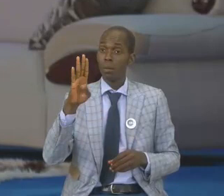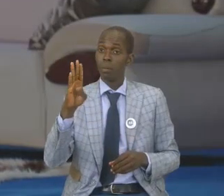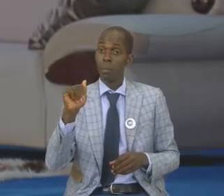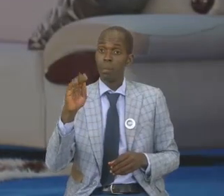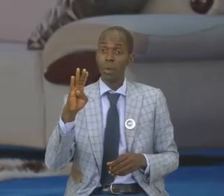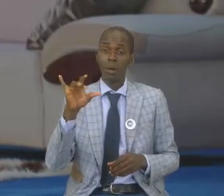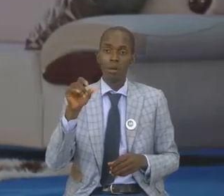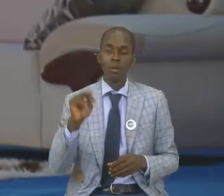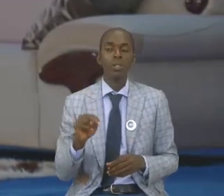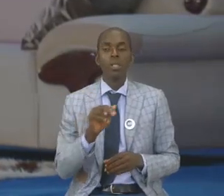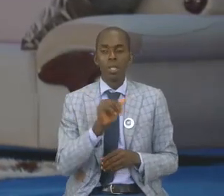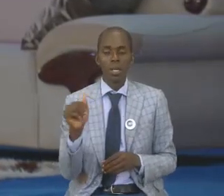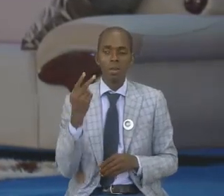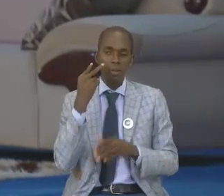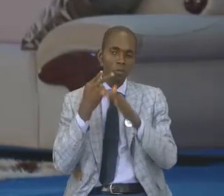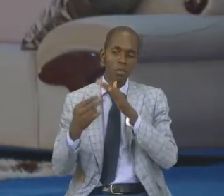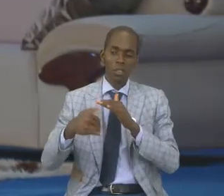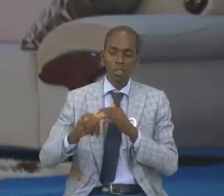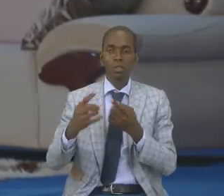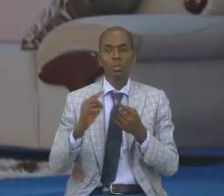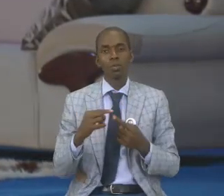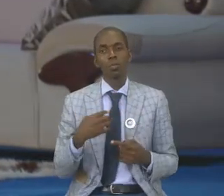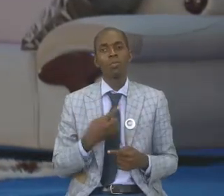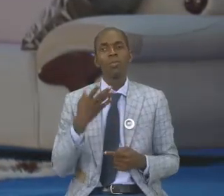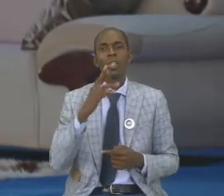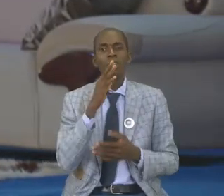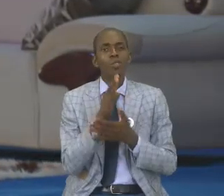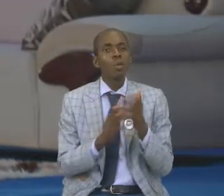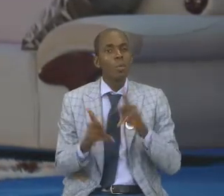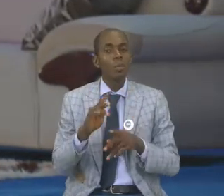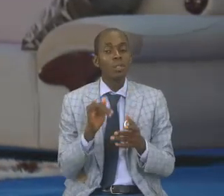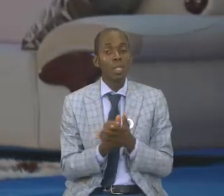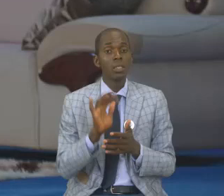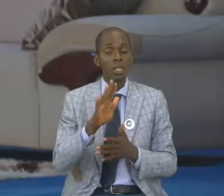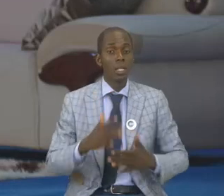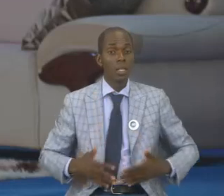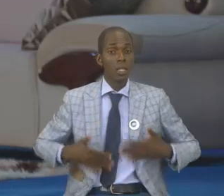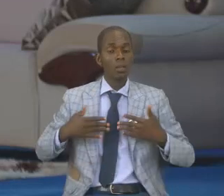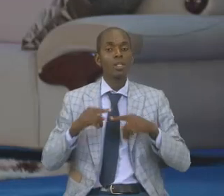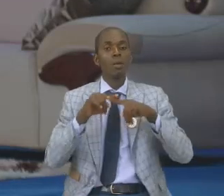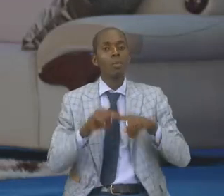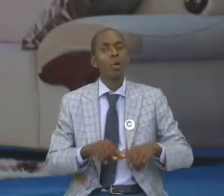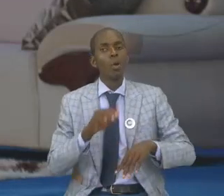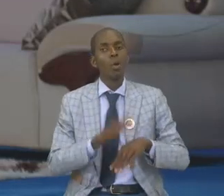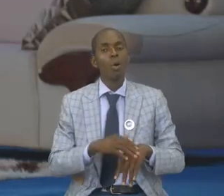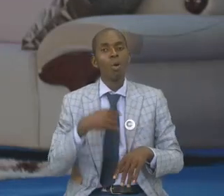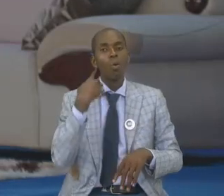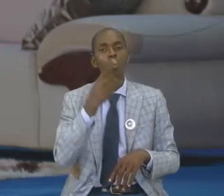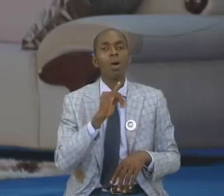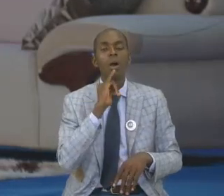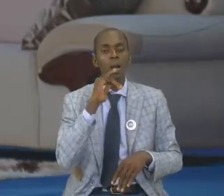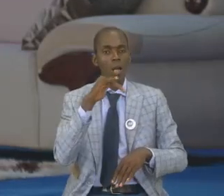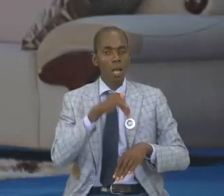came unto me. There are people that their lives depend on who is at the top of